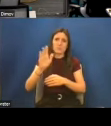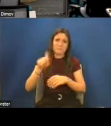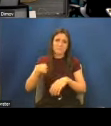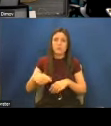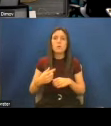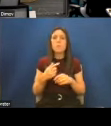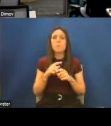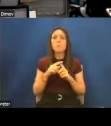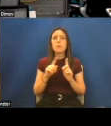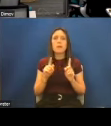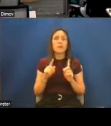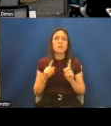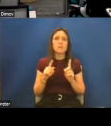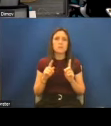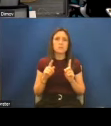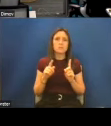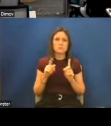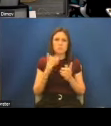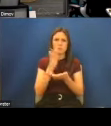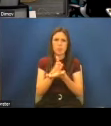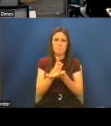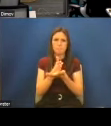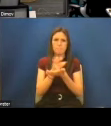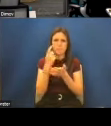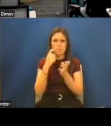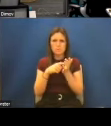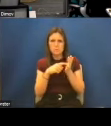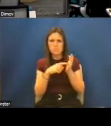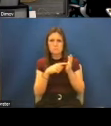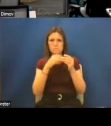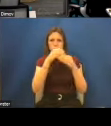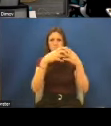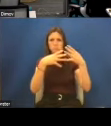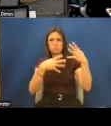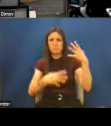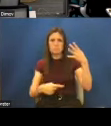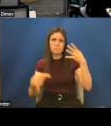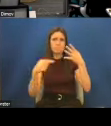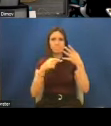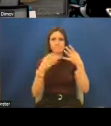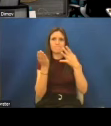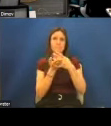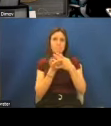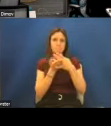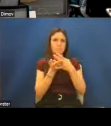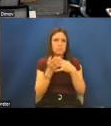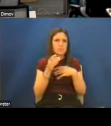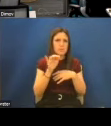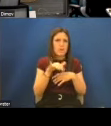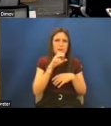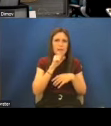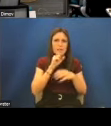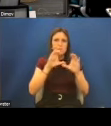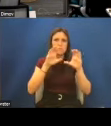could, but she stopped right here. Okay, so she stopped at the end of this age